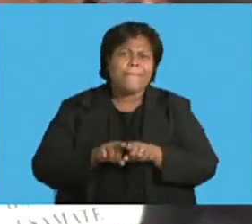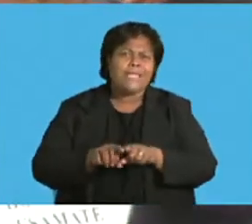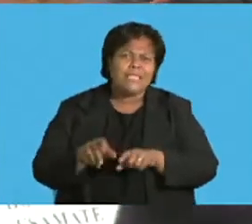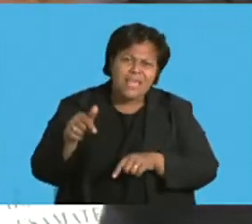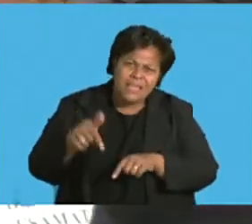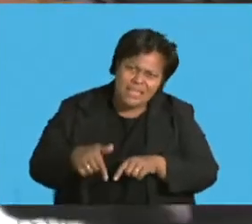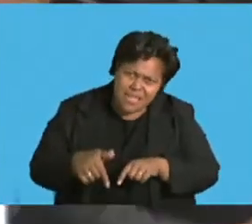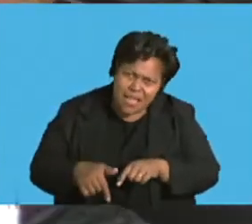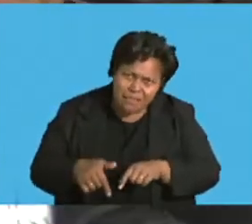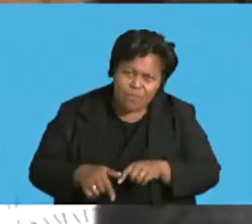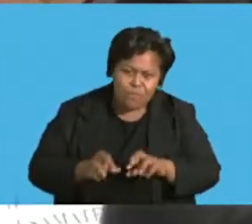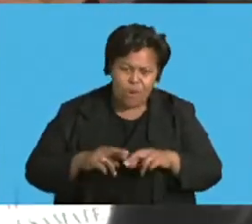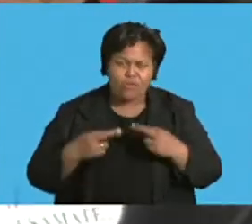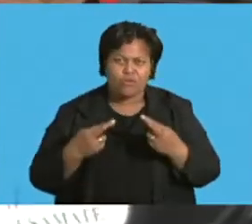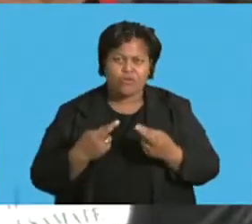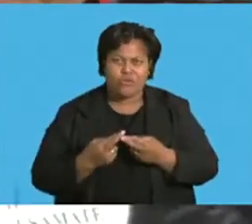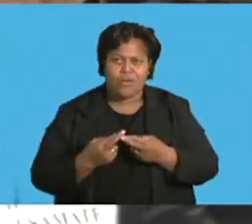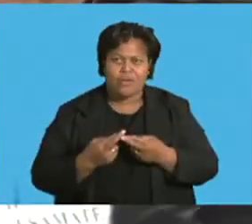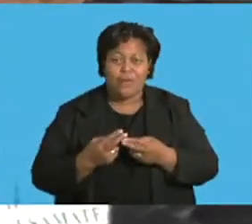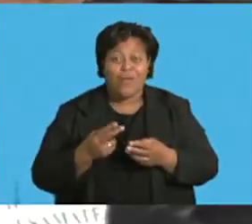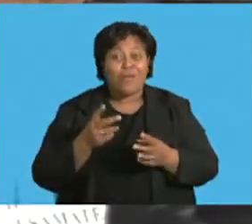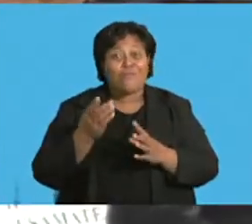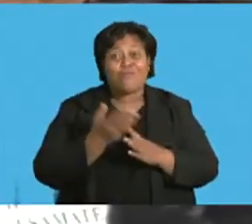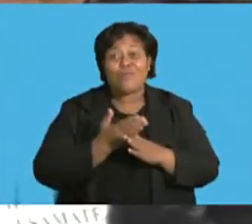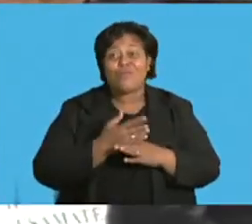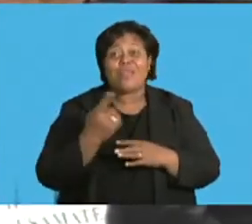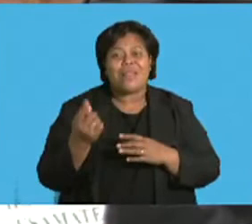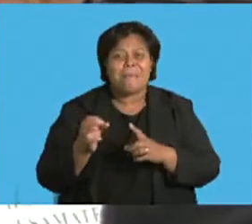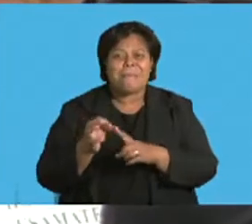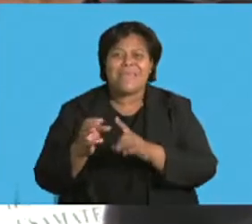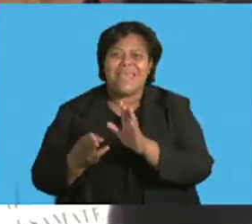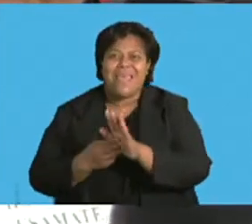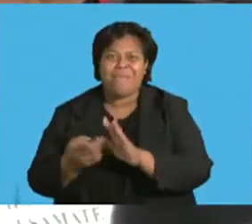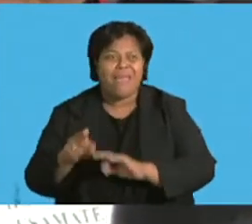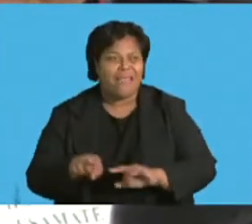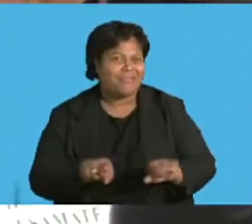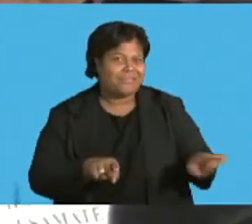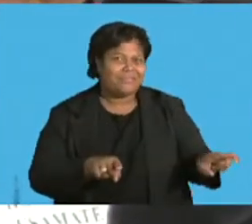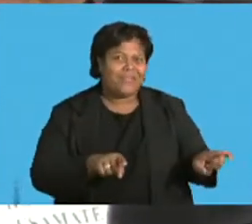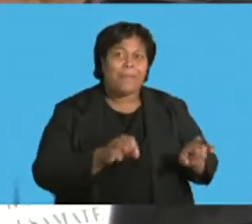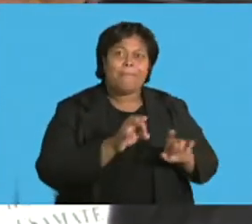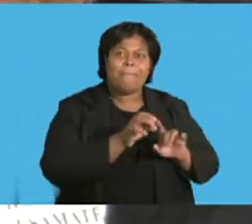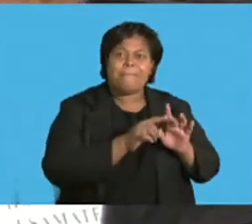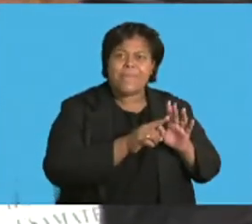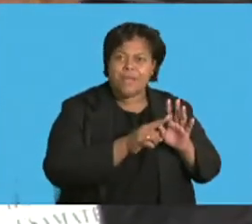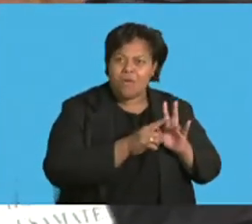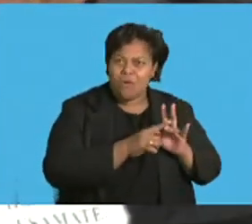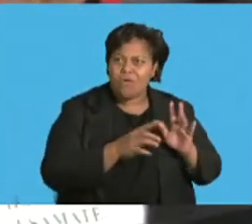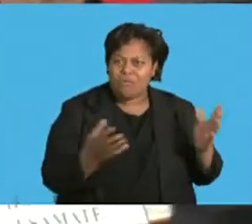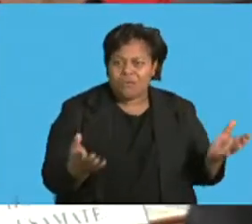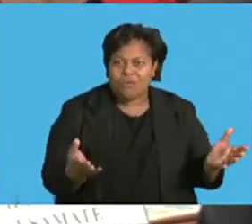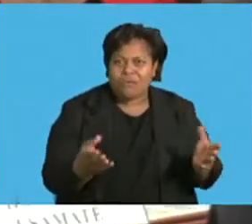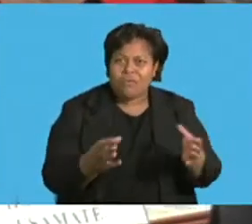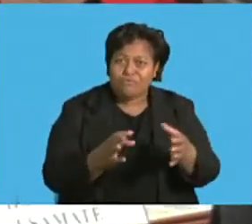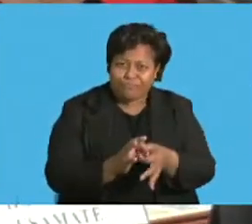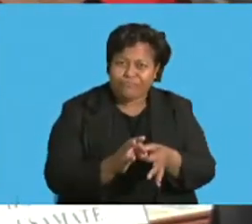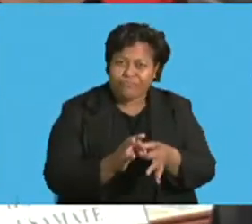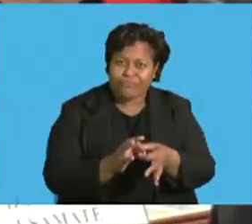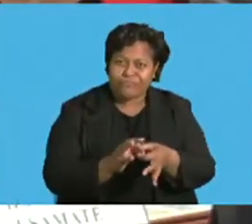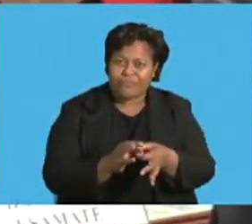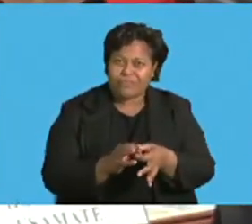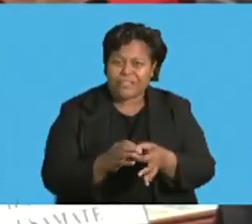Honorable Tikundu Ndua and the Honorable Prime Minister? That, Mr. Speaker, sir, says a lot. And I can say also